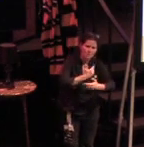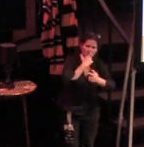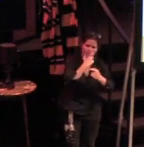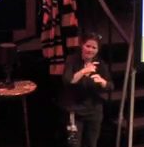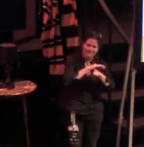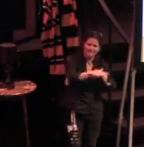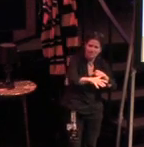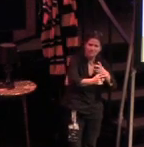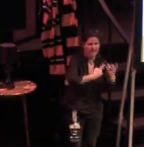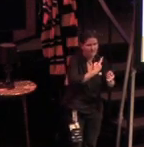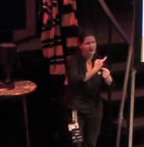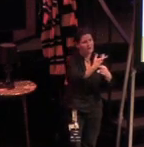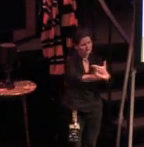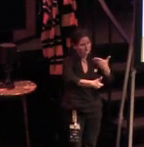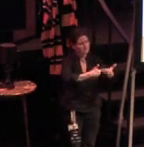care about that